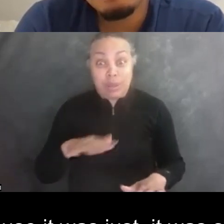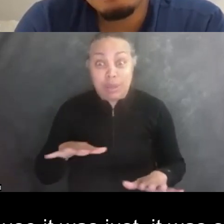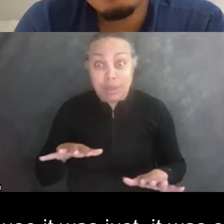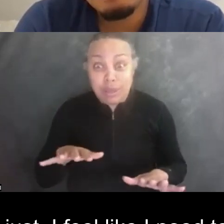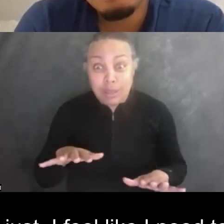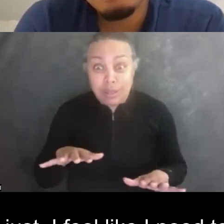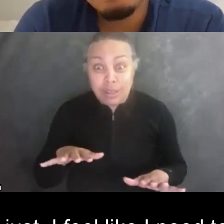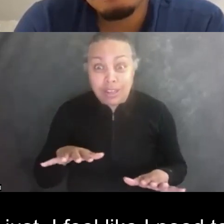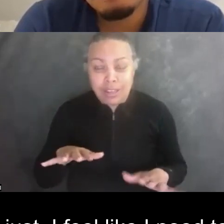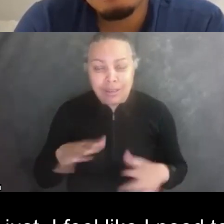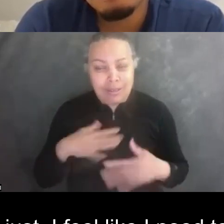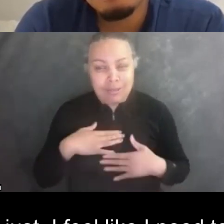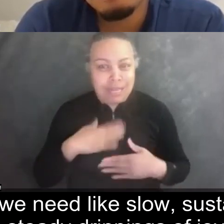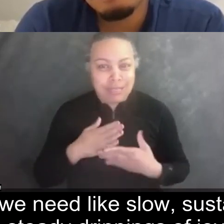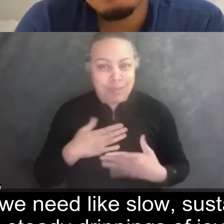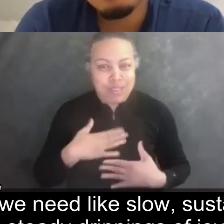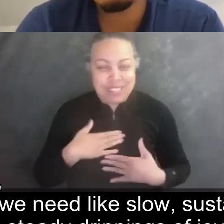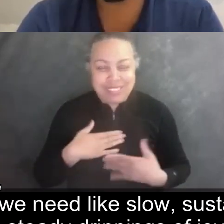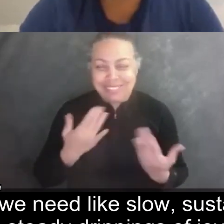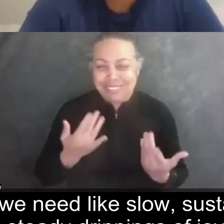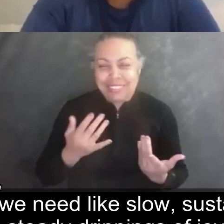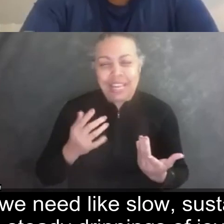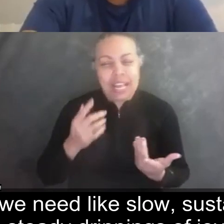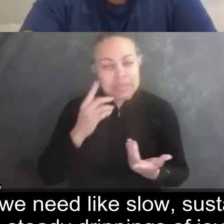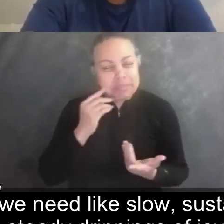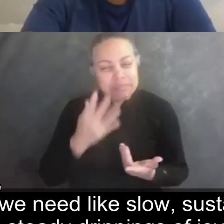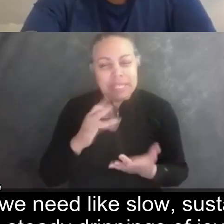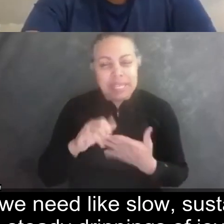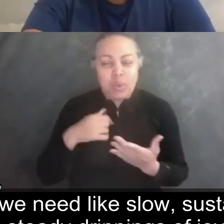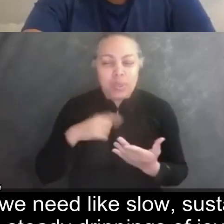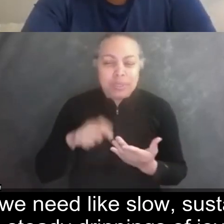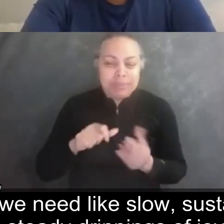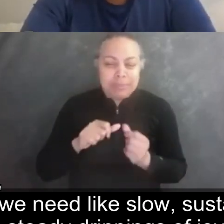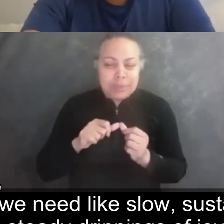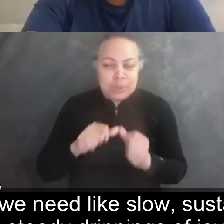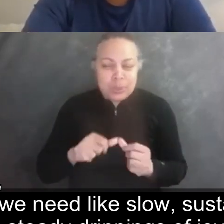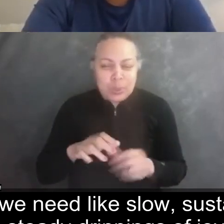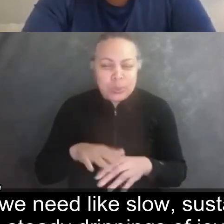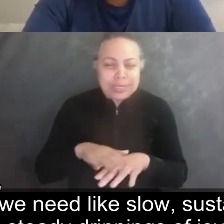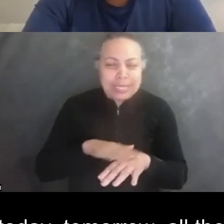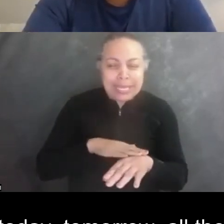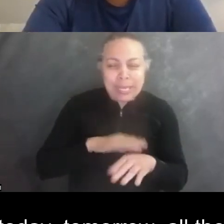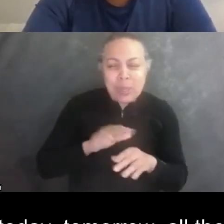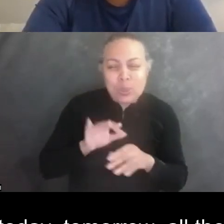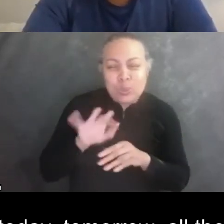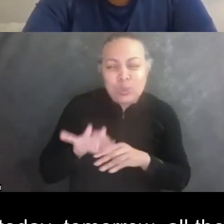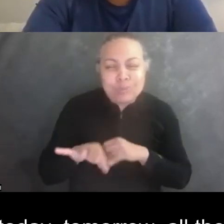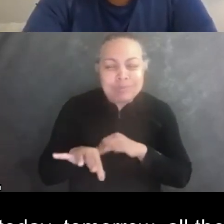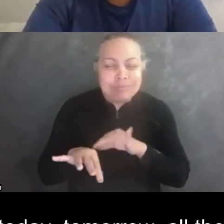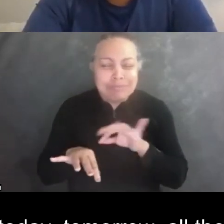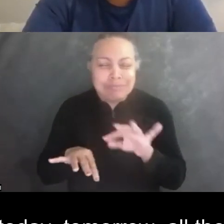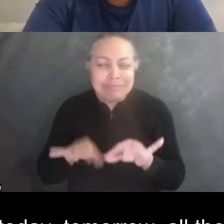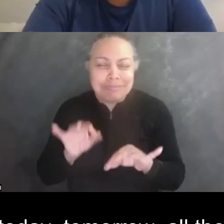so rich. And I feel like I need to name that we need like slow, sustained, steady drippings of joy, like